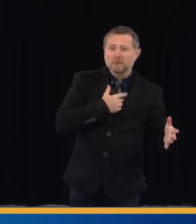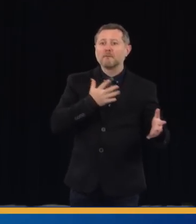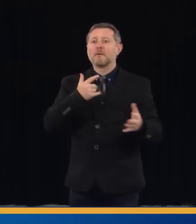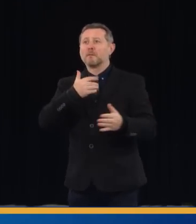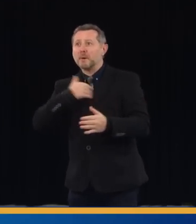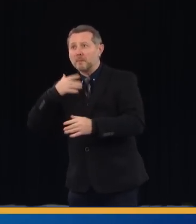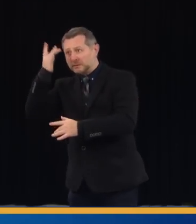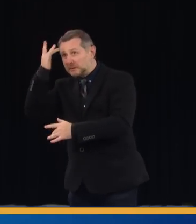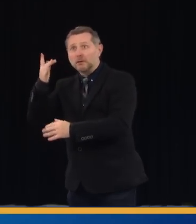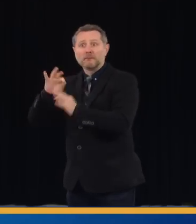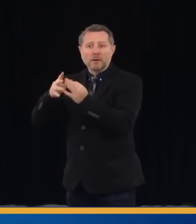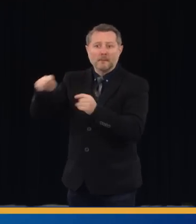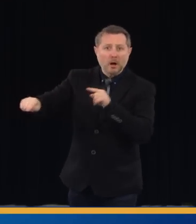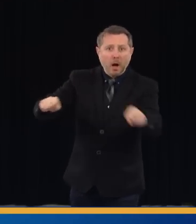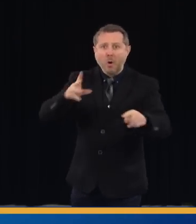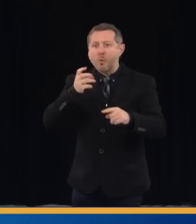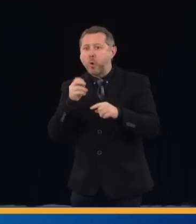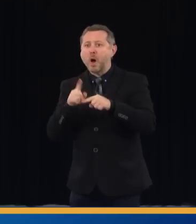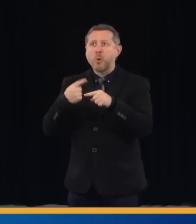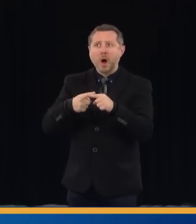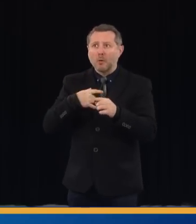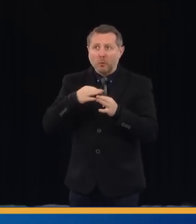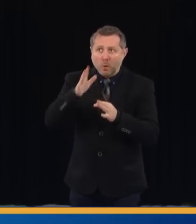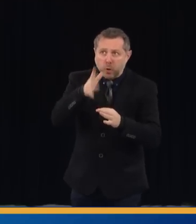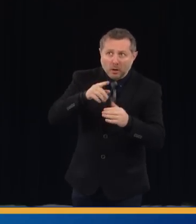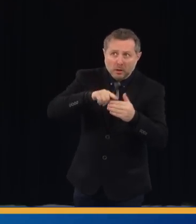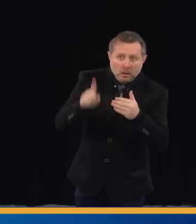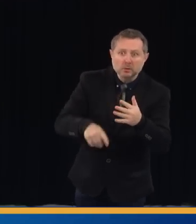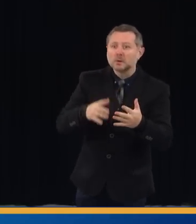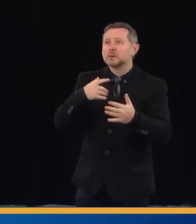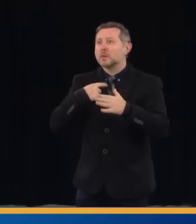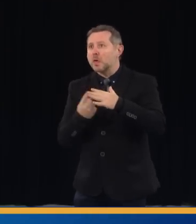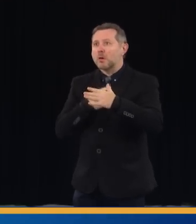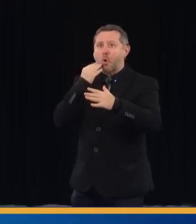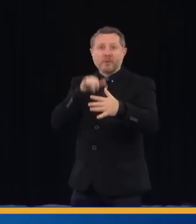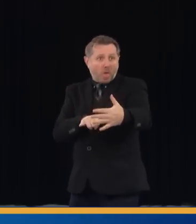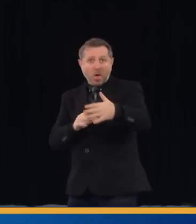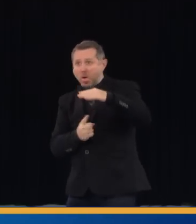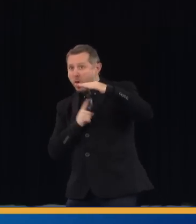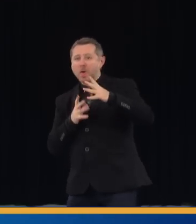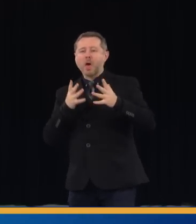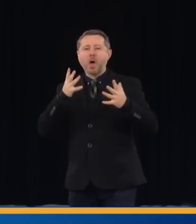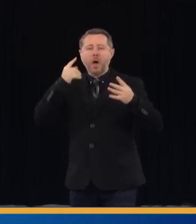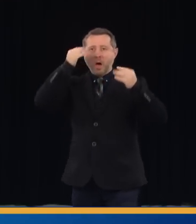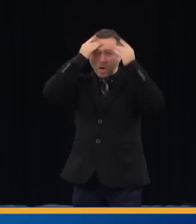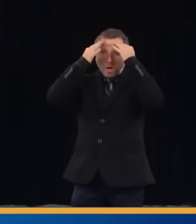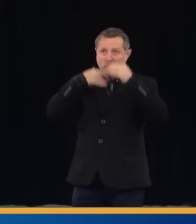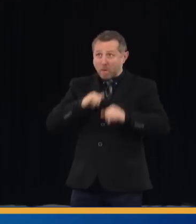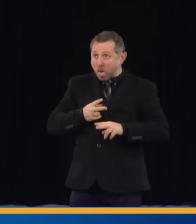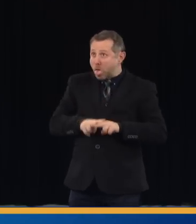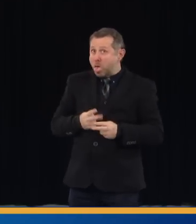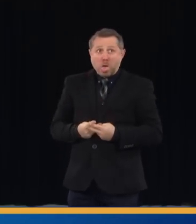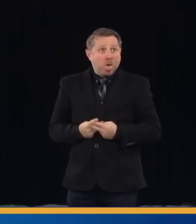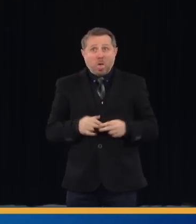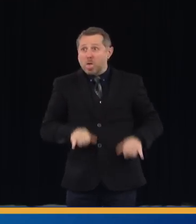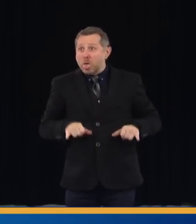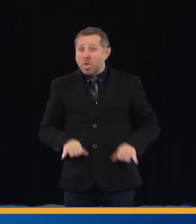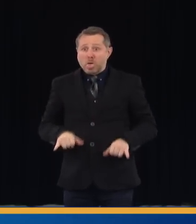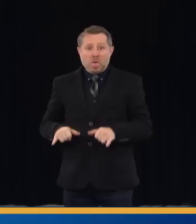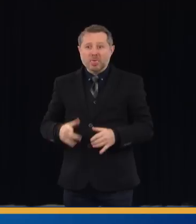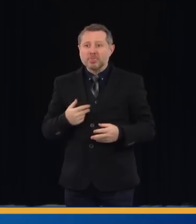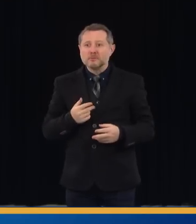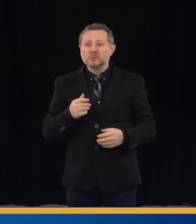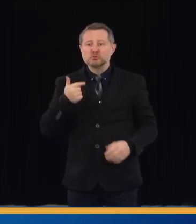end. The anxiety of dealing with this isolation day after day after day. It's like a bad Groundhog movie, you